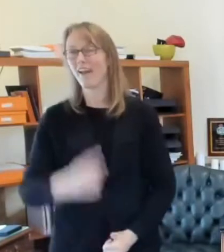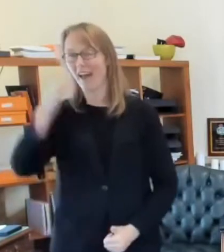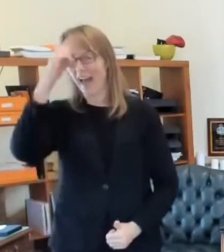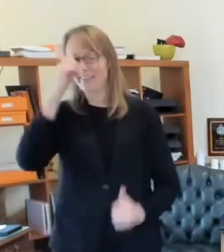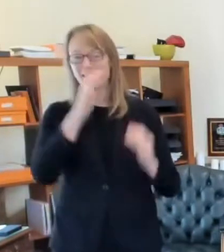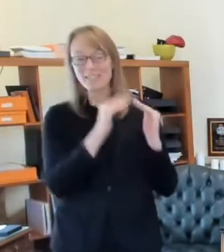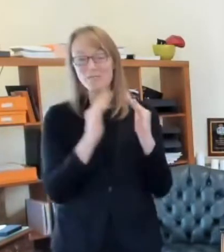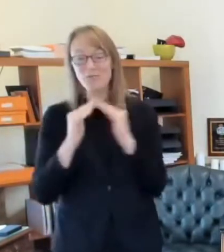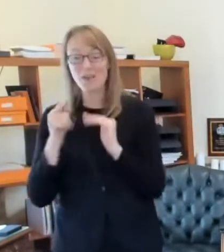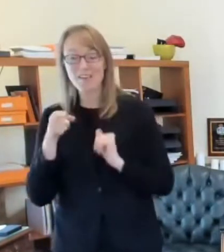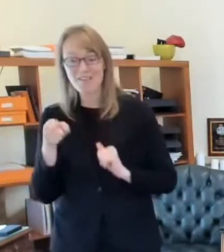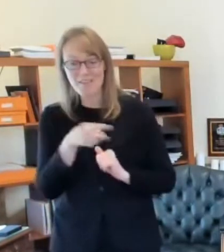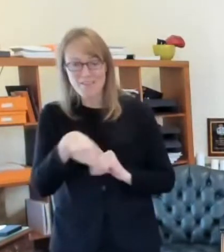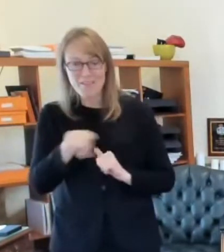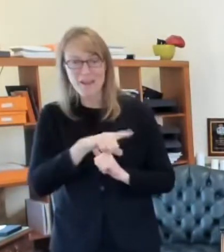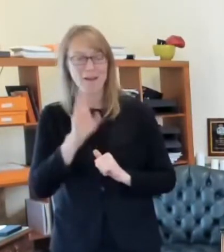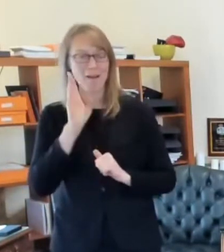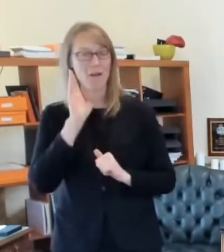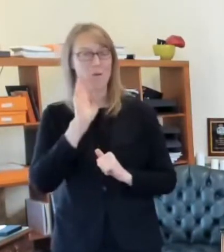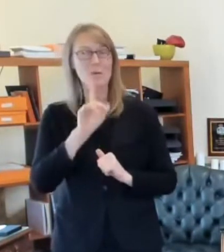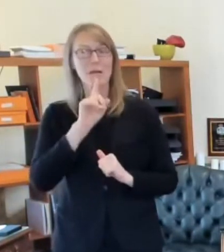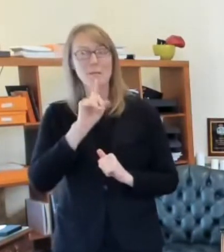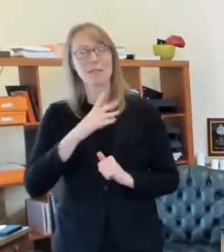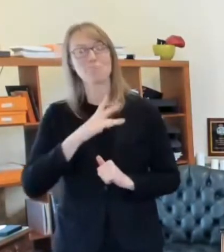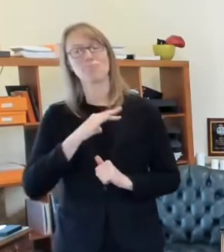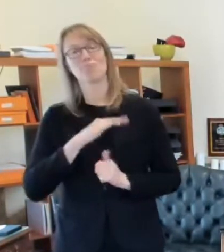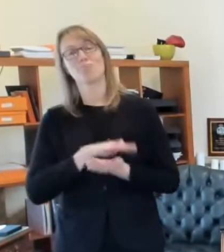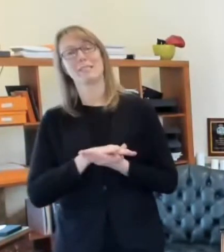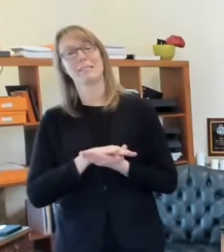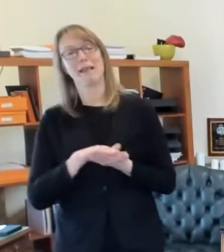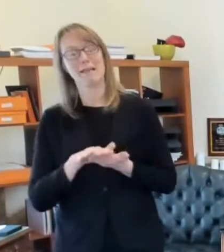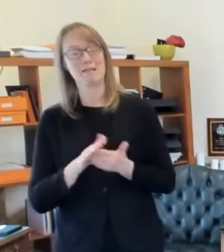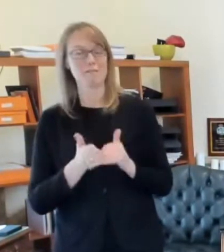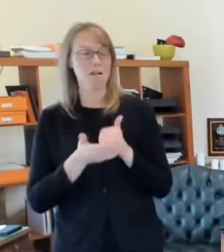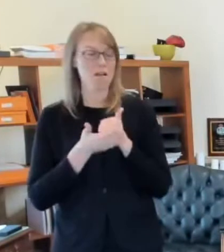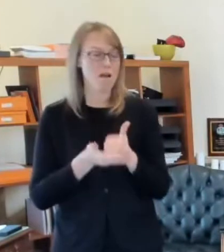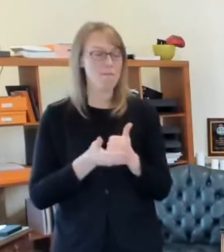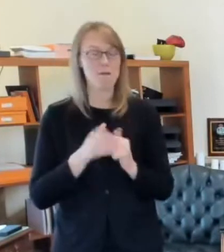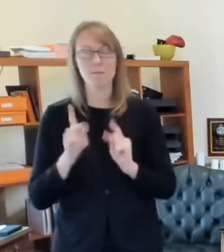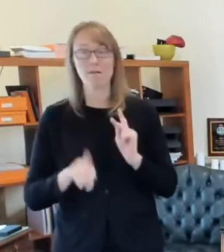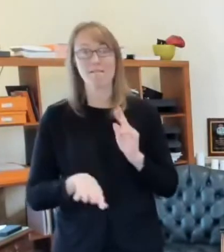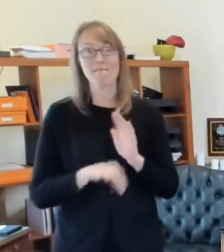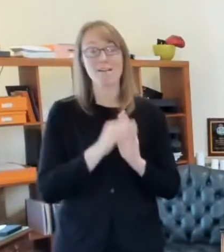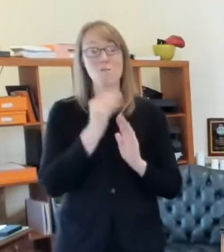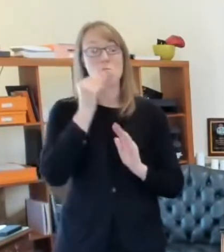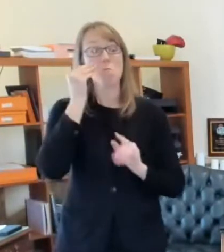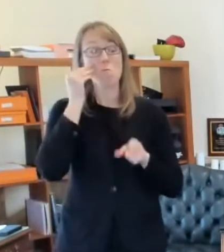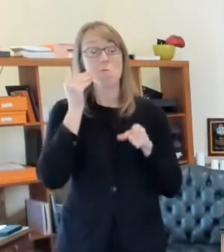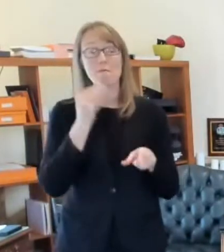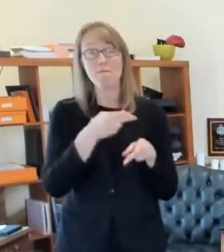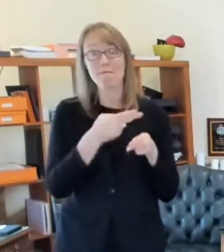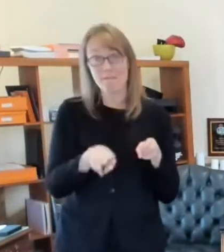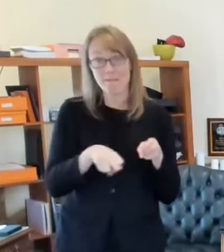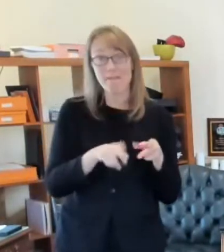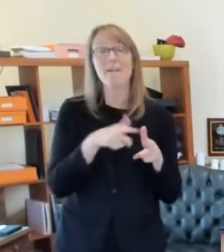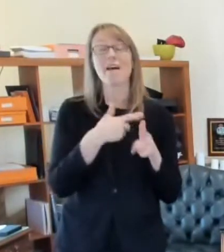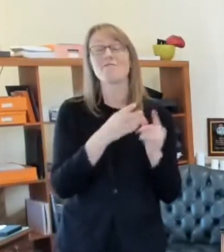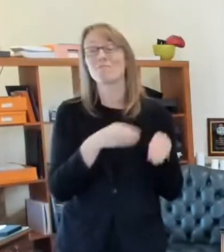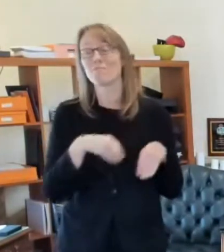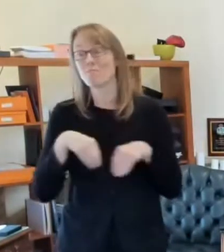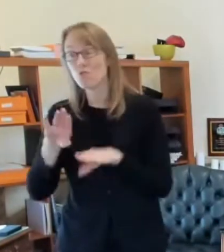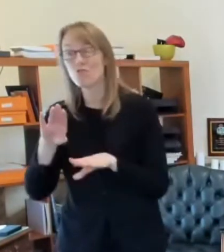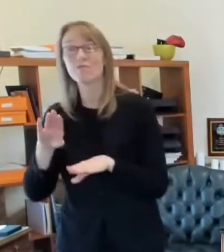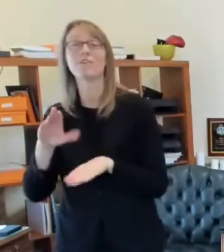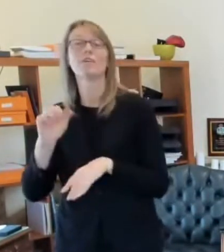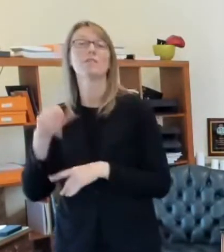community that is going to be very conducive to moving people into permanent apartments. So that's the